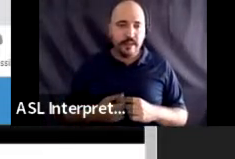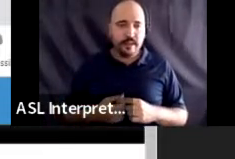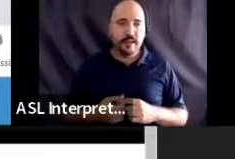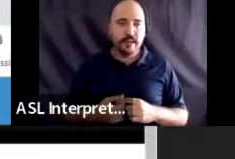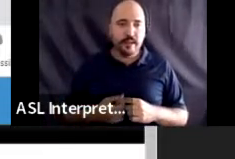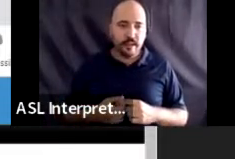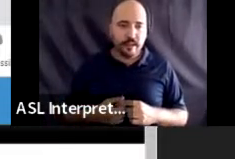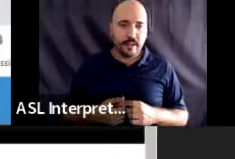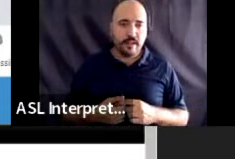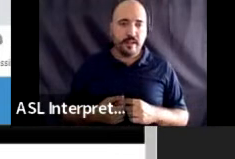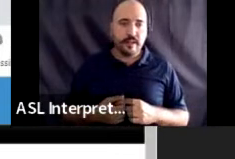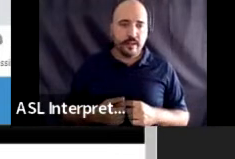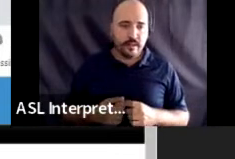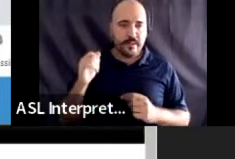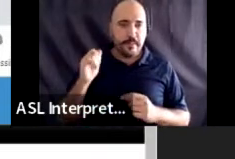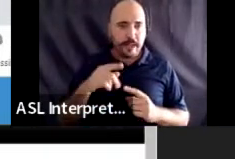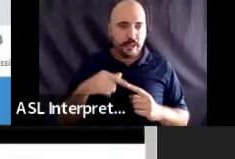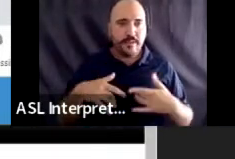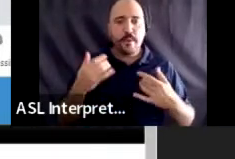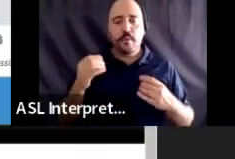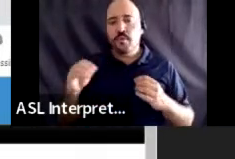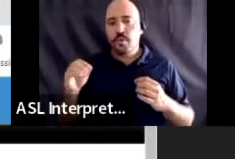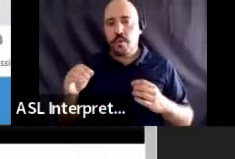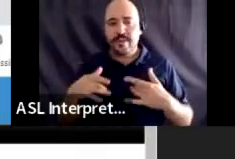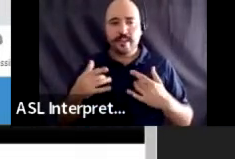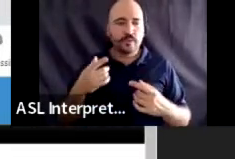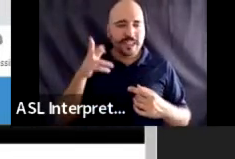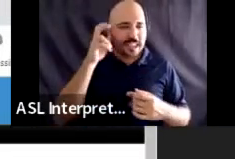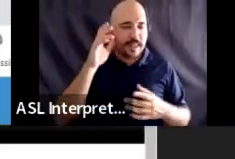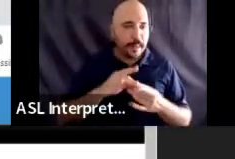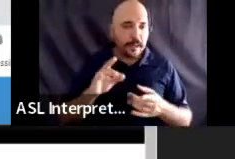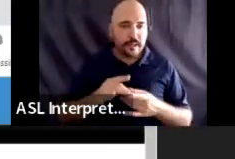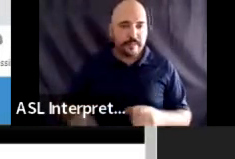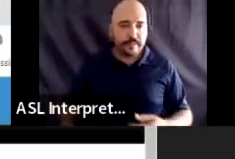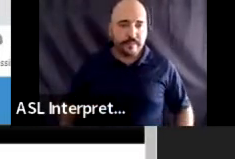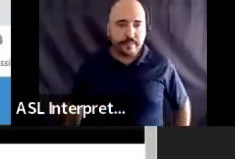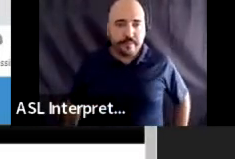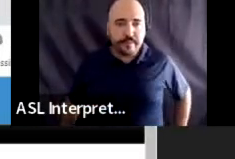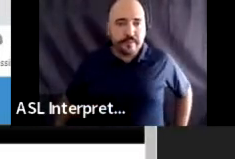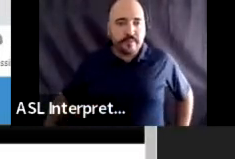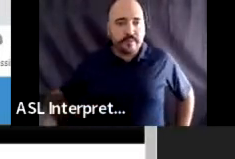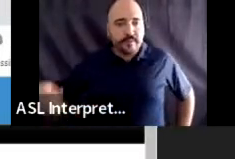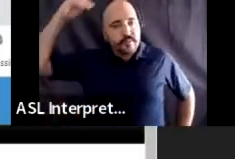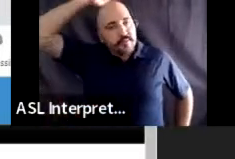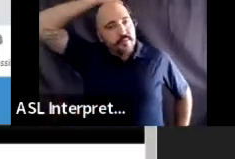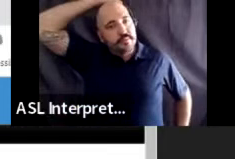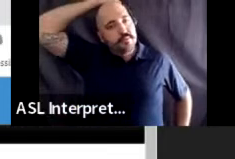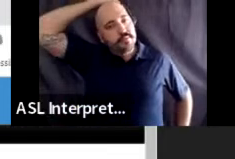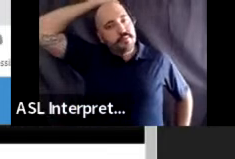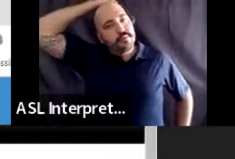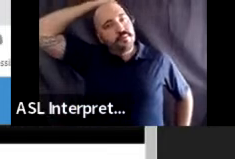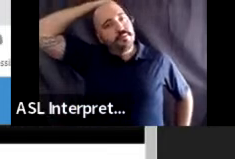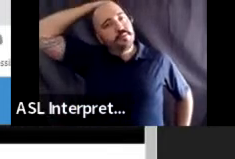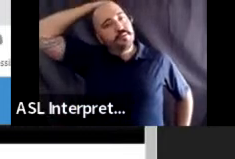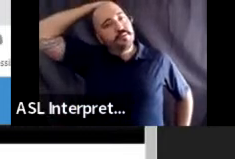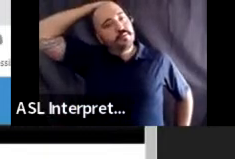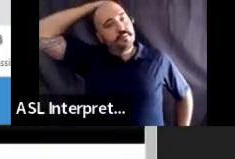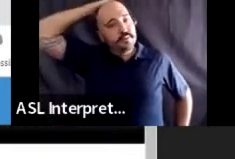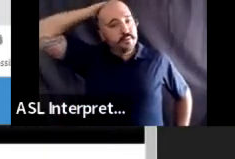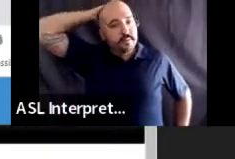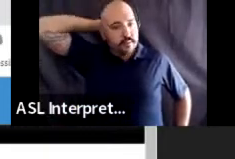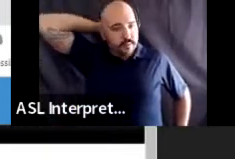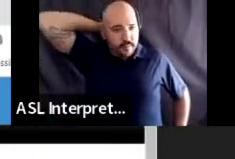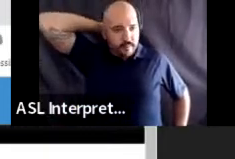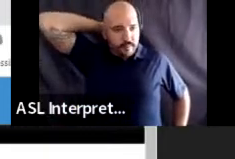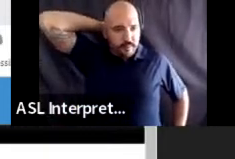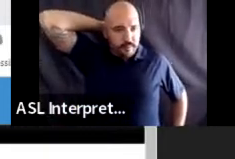no events in it, it would give you this message. So Next day button to activate. actually, Press let's go enter. back to month view. 12 date time